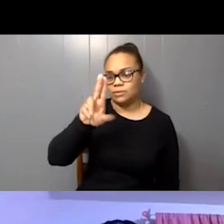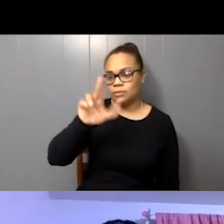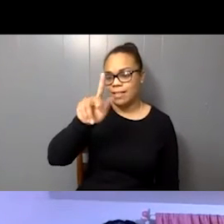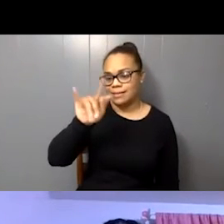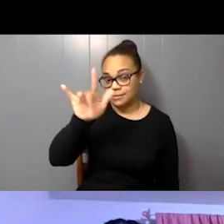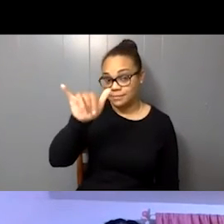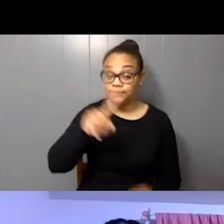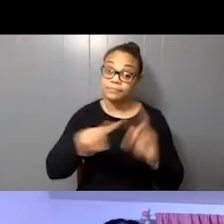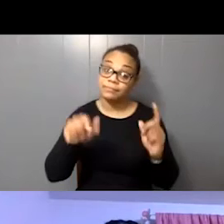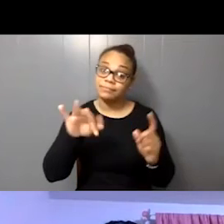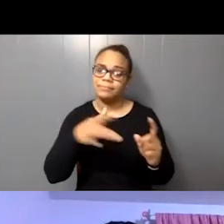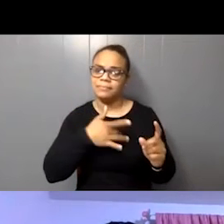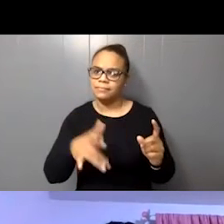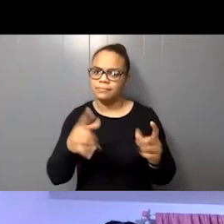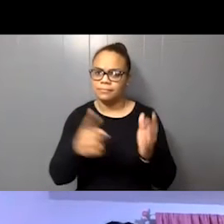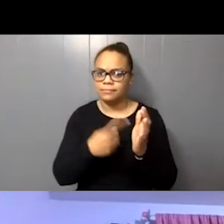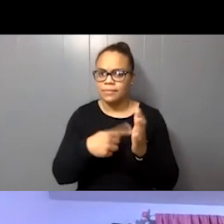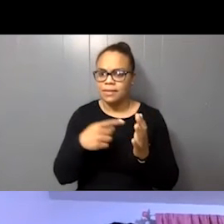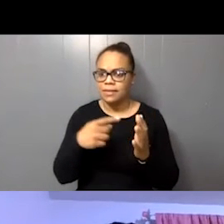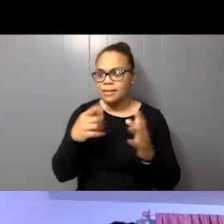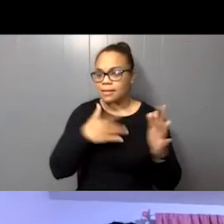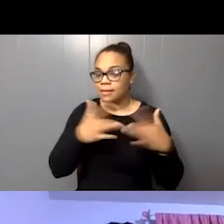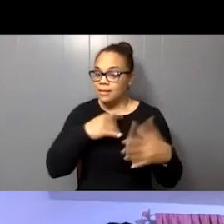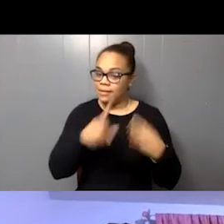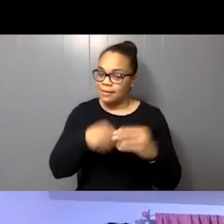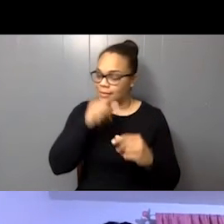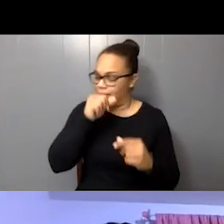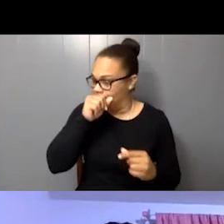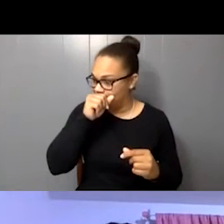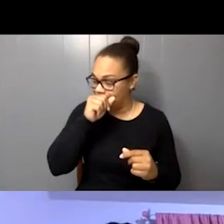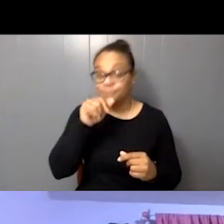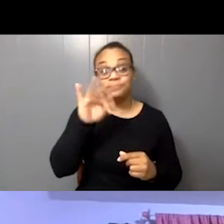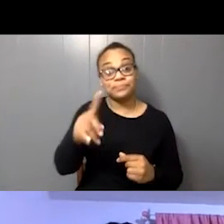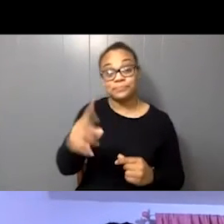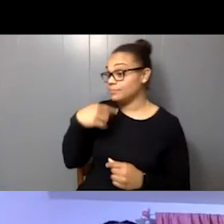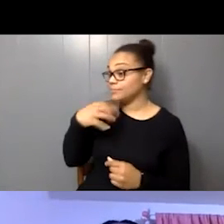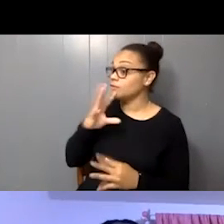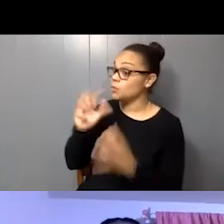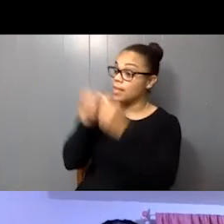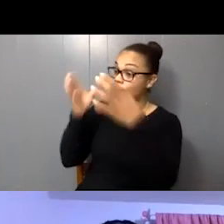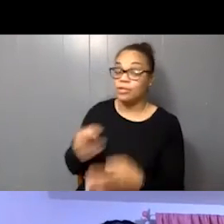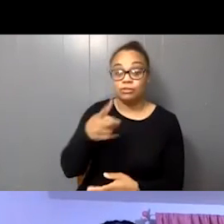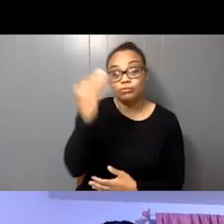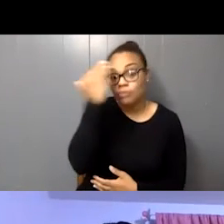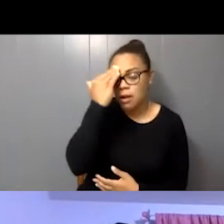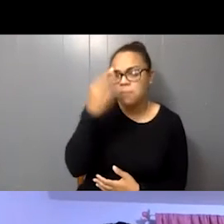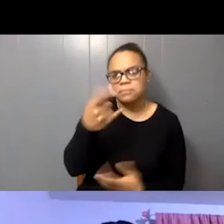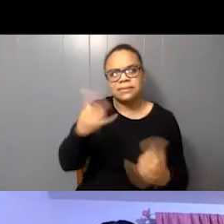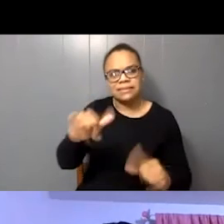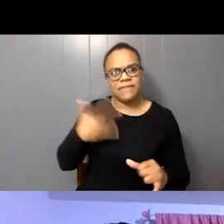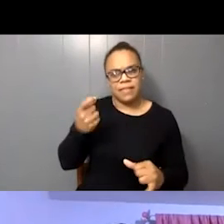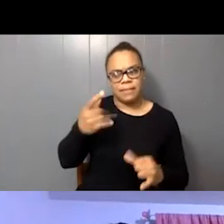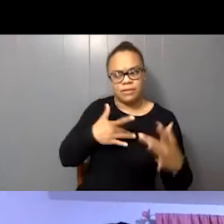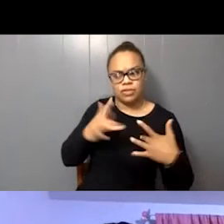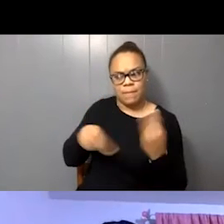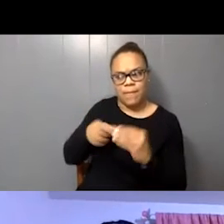they might not accept you. So even if they're your best friend, even if you think that somebody knows, of course you'll always love them, it's